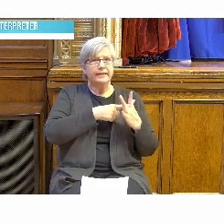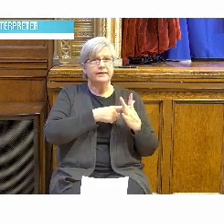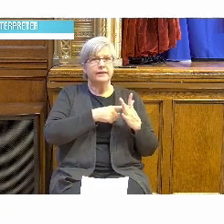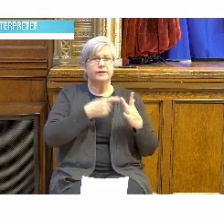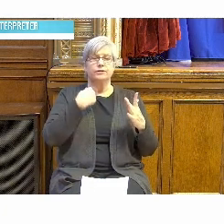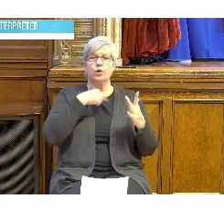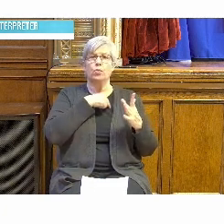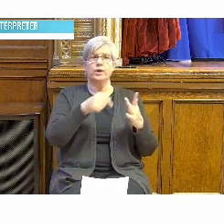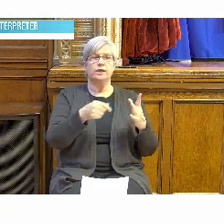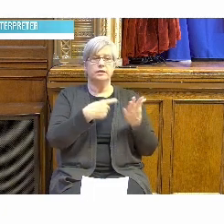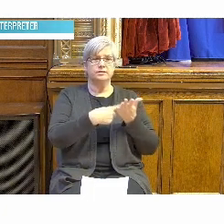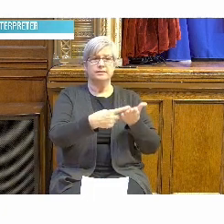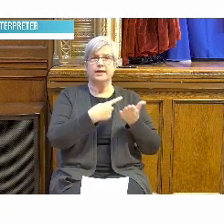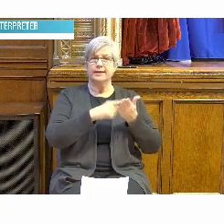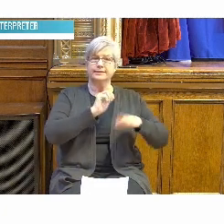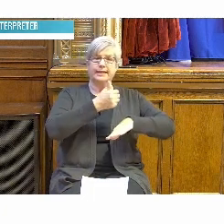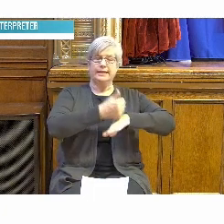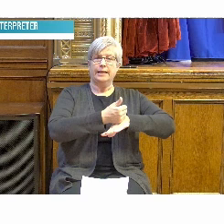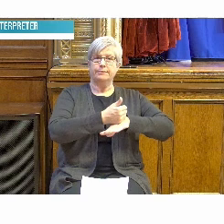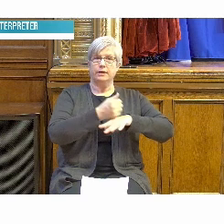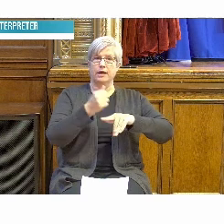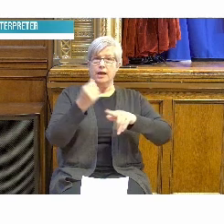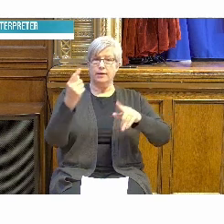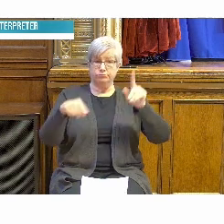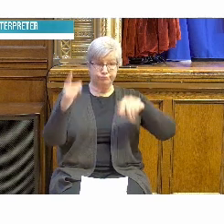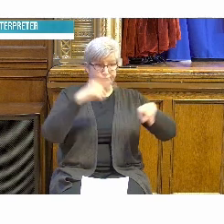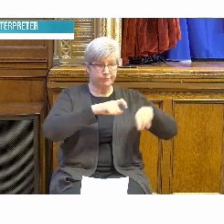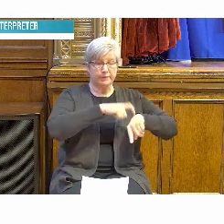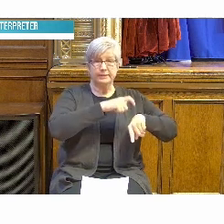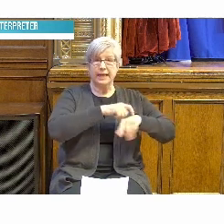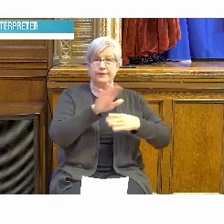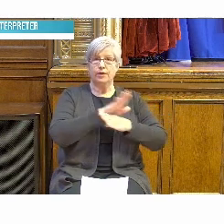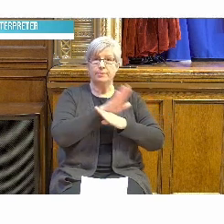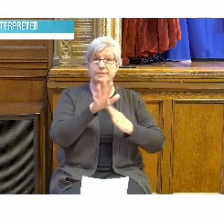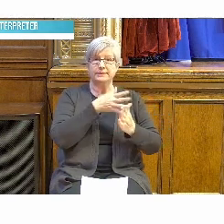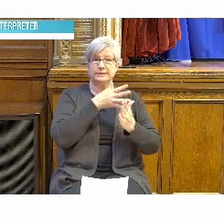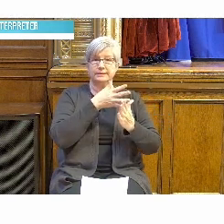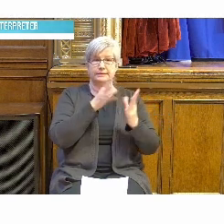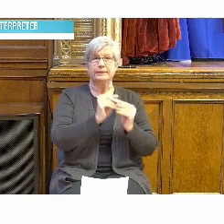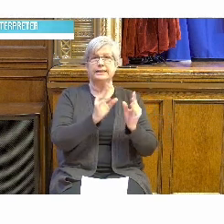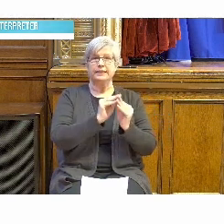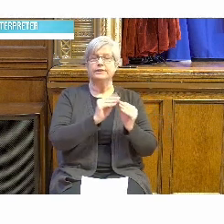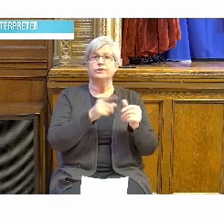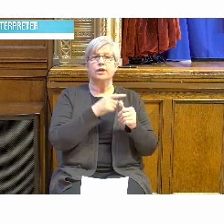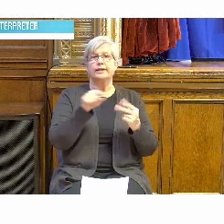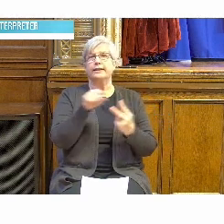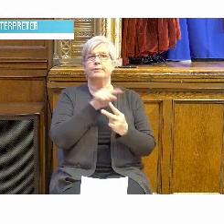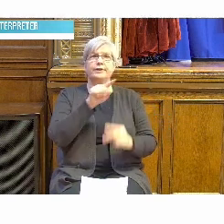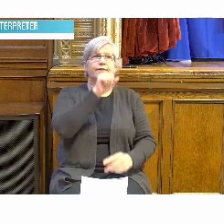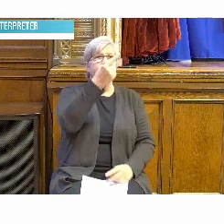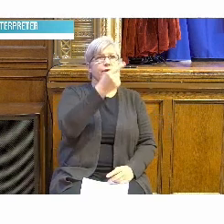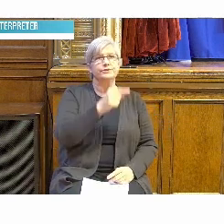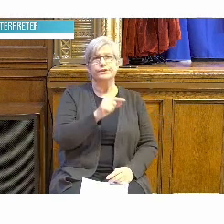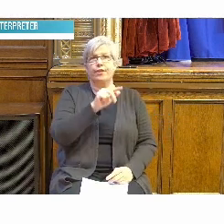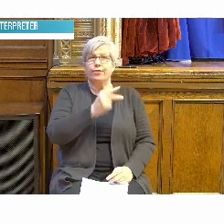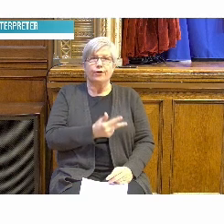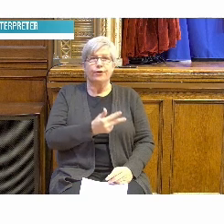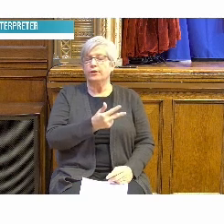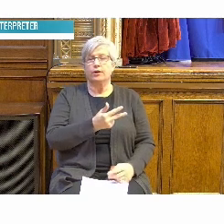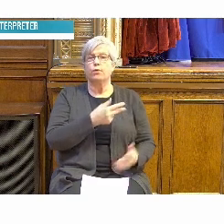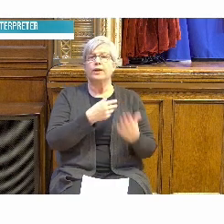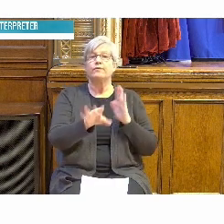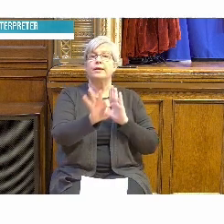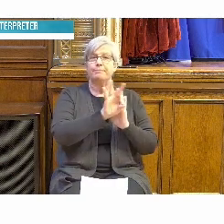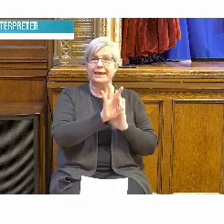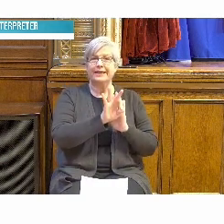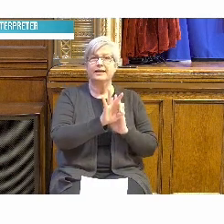for the business meetings. So we would have a calendar. It could be the first or the third or whatever, I mean, so that we all